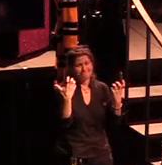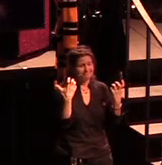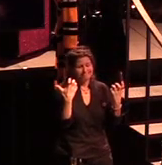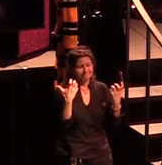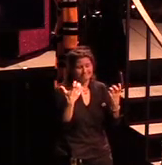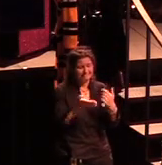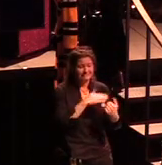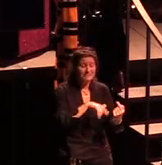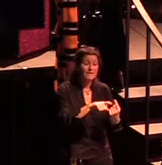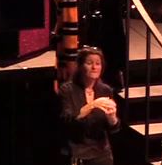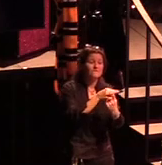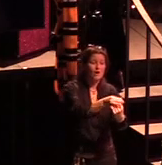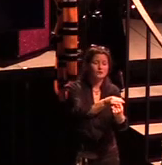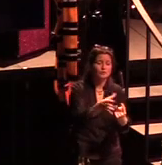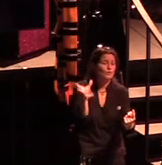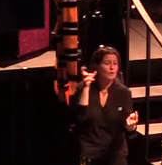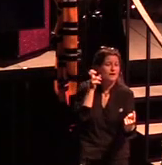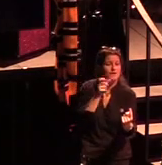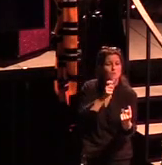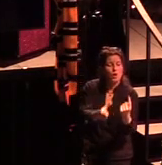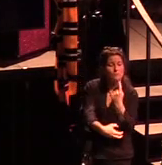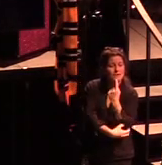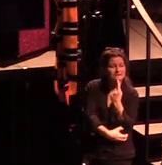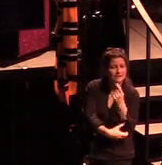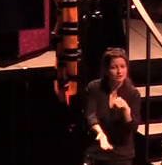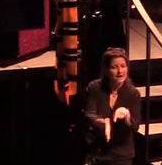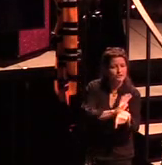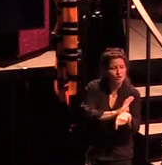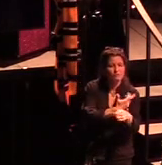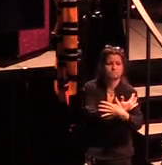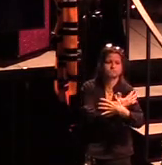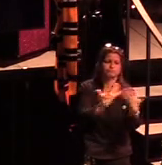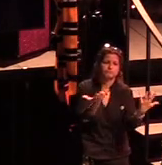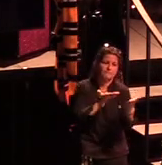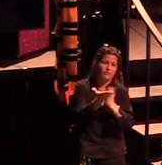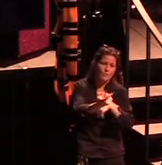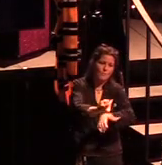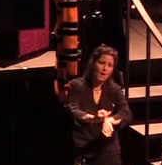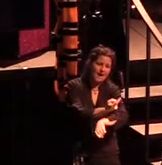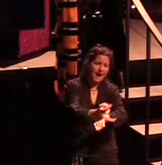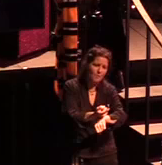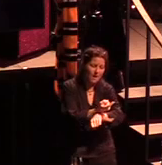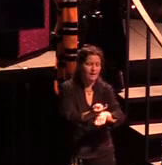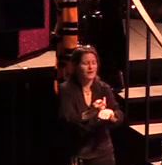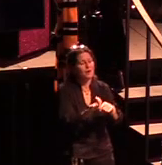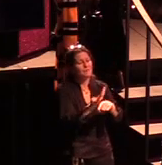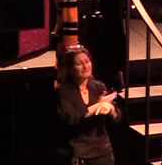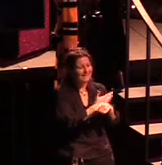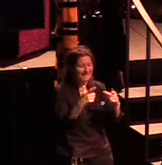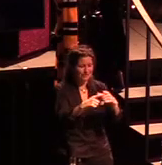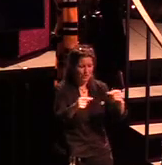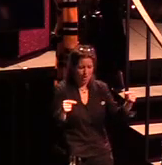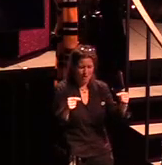biscuit firstly you're gonna hear the words biscuit and hedgehog and a lot in the next hour biscuit Hedgehog Toblerone